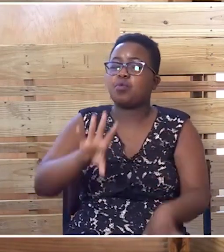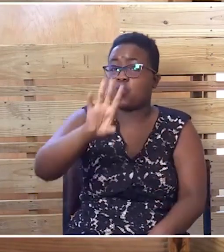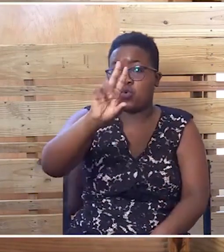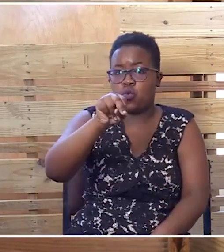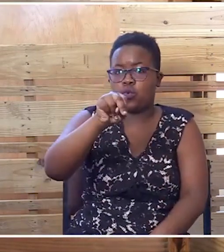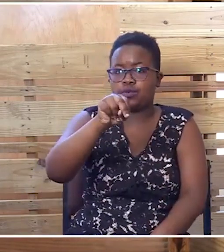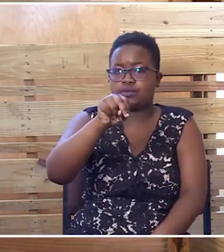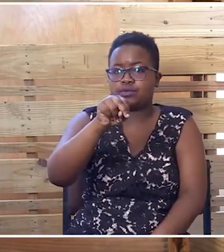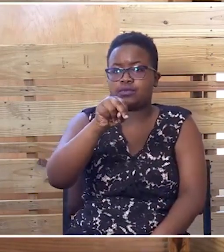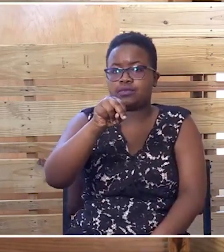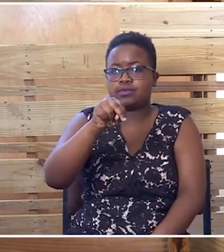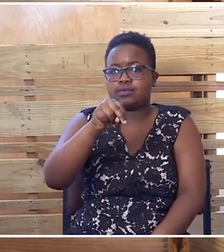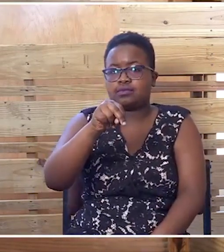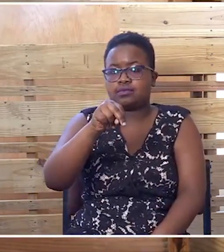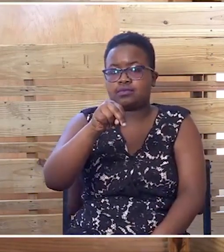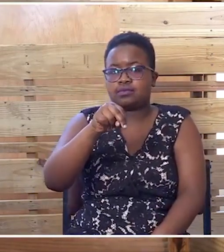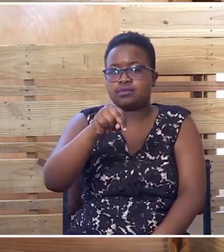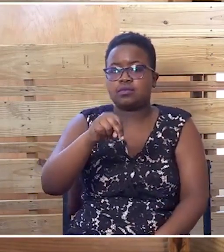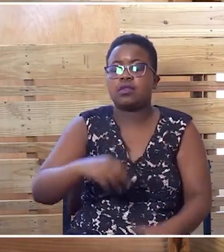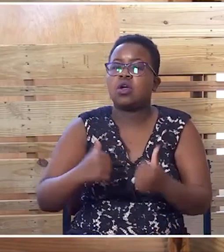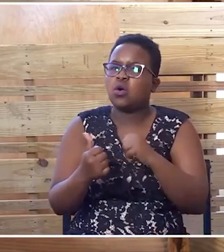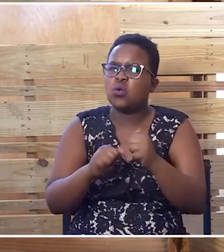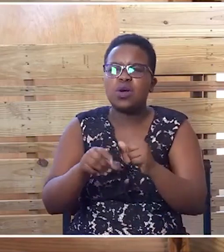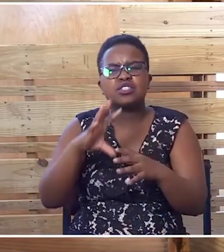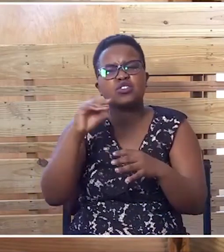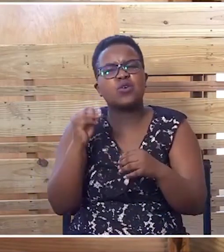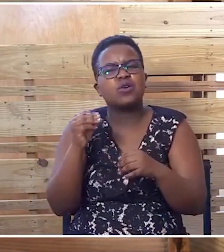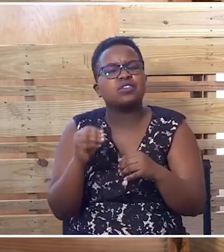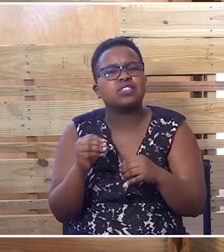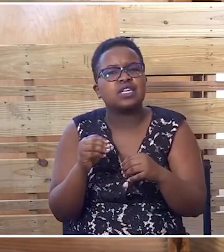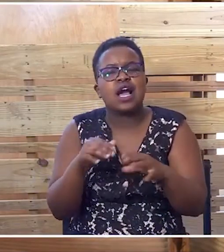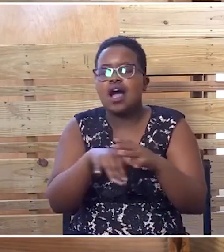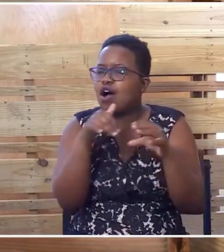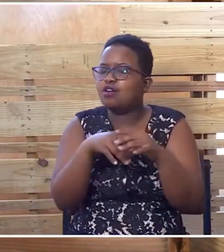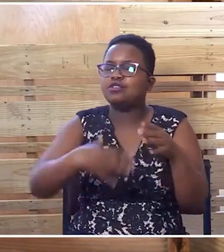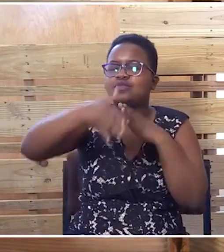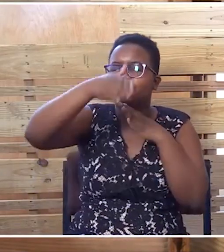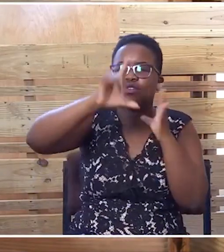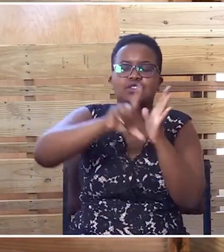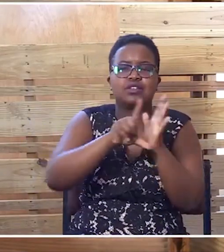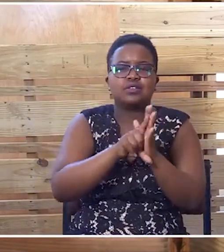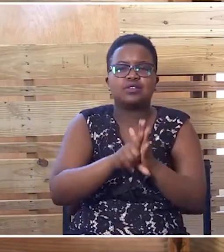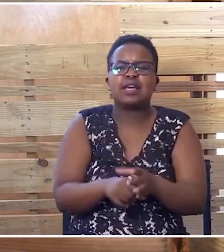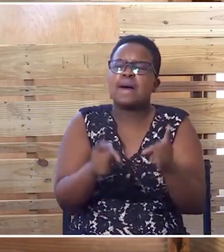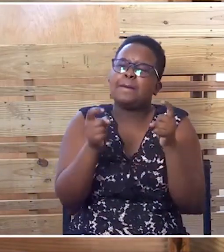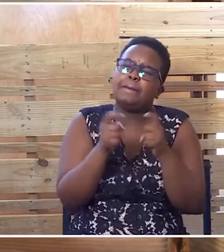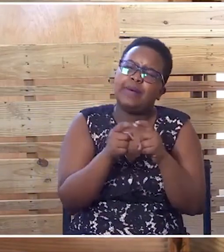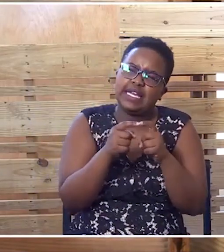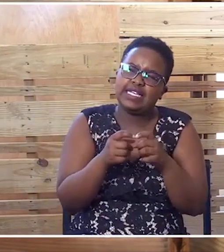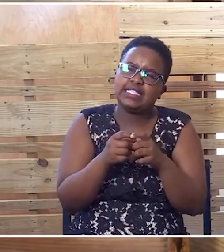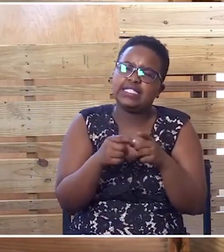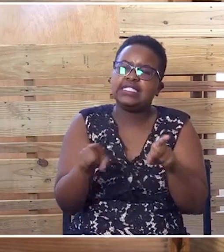which goes out of God's law, brings pain and hurt in our